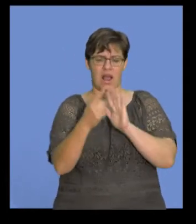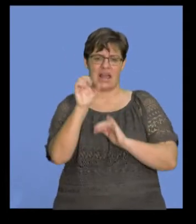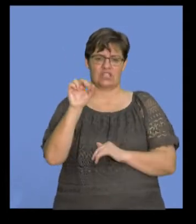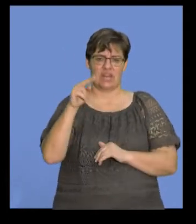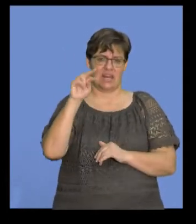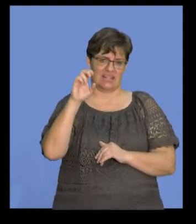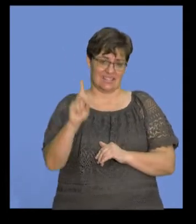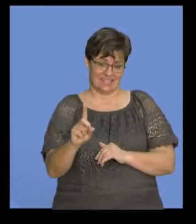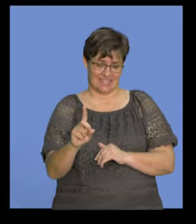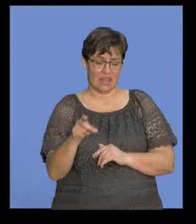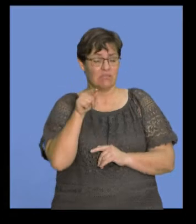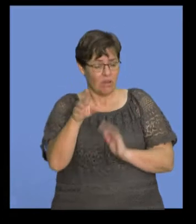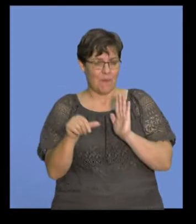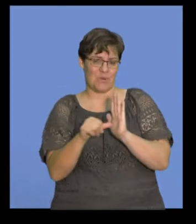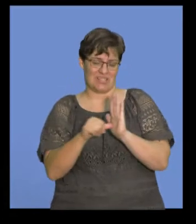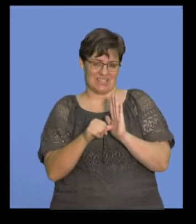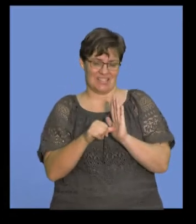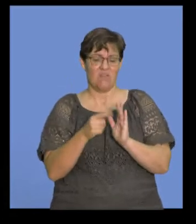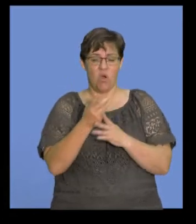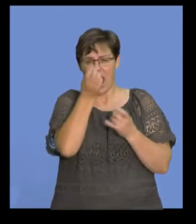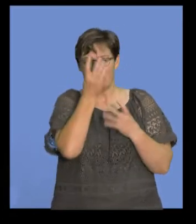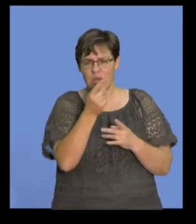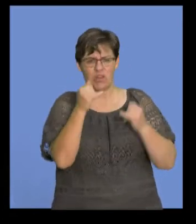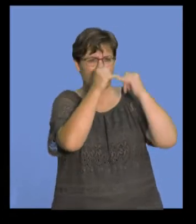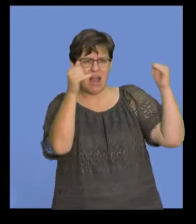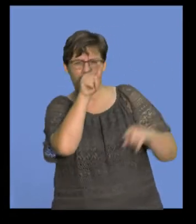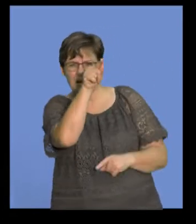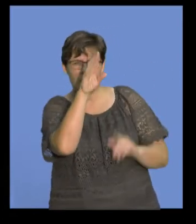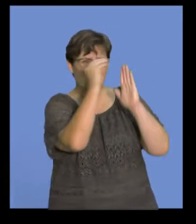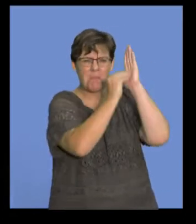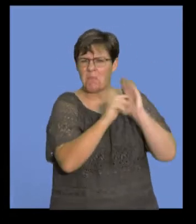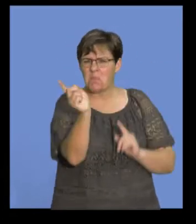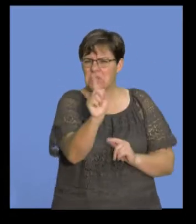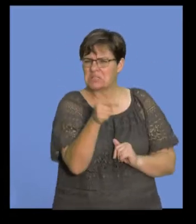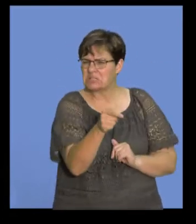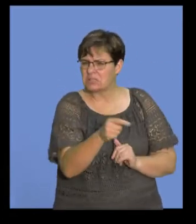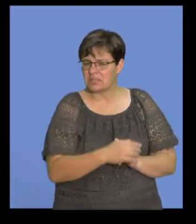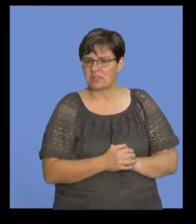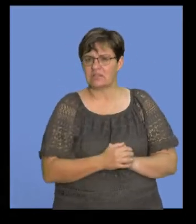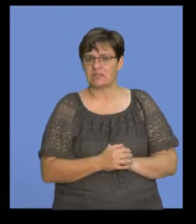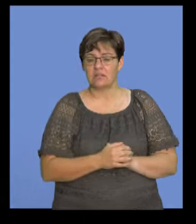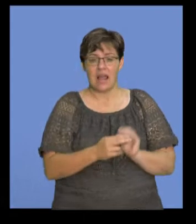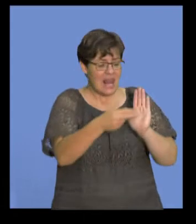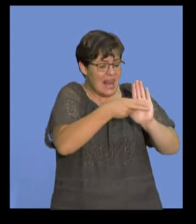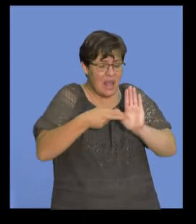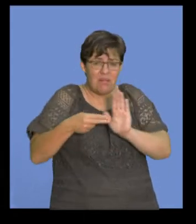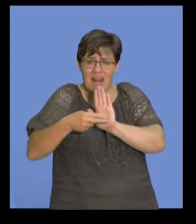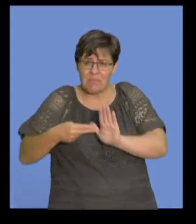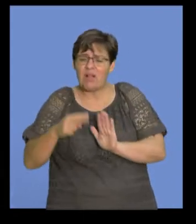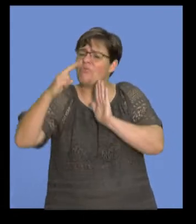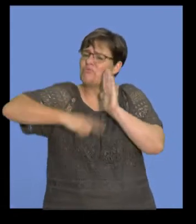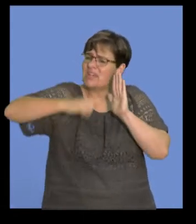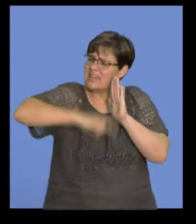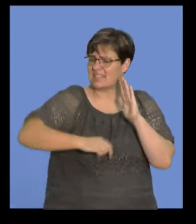to it as the legend. The legend is important in giving you information about what is being plotted. Read the